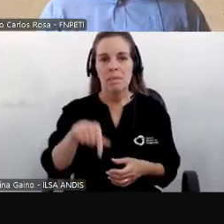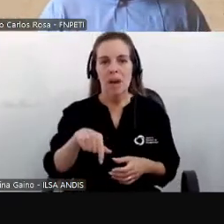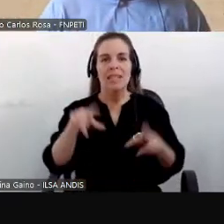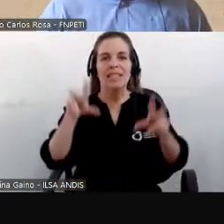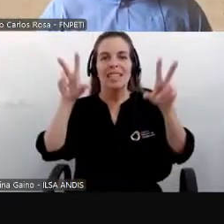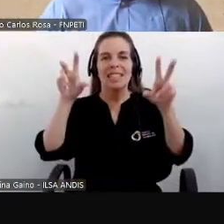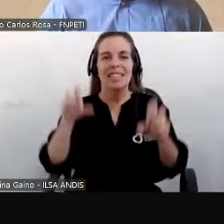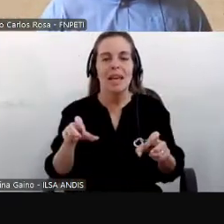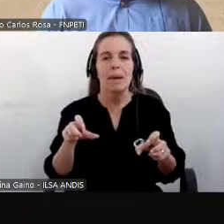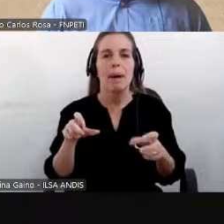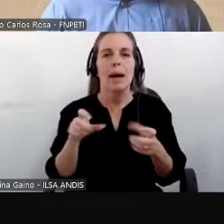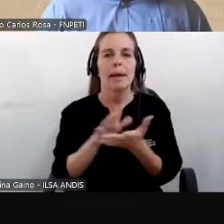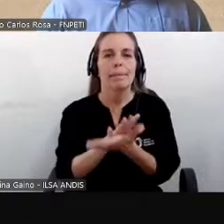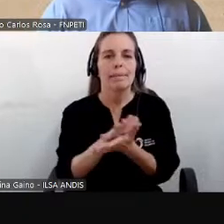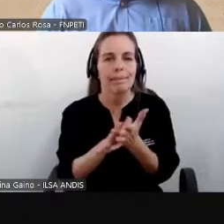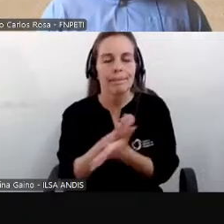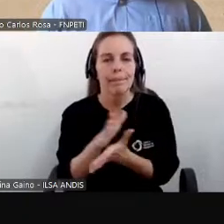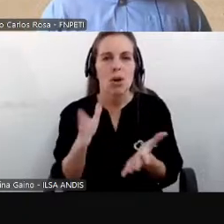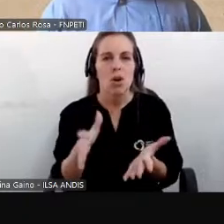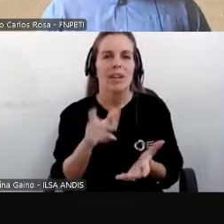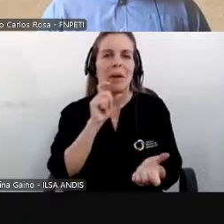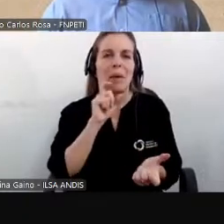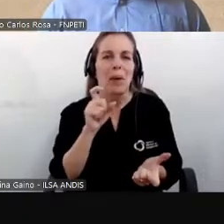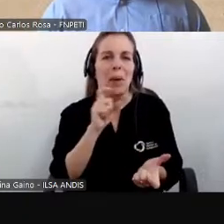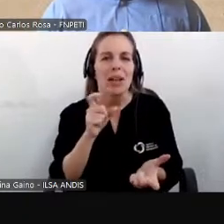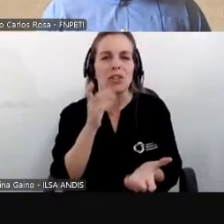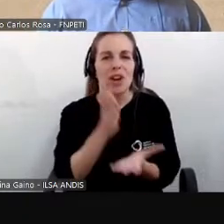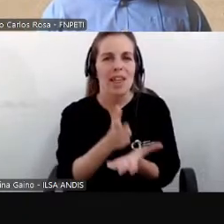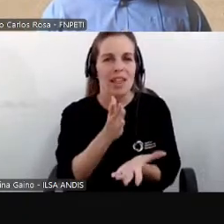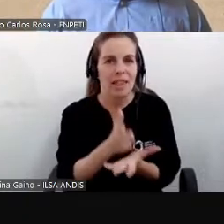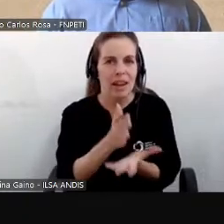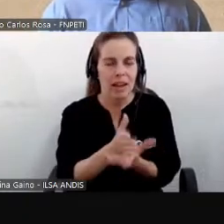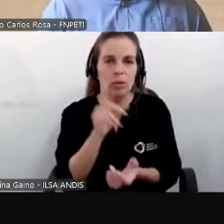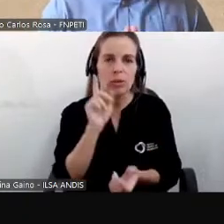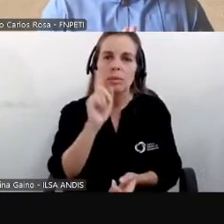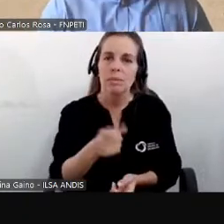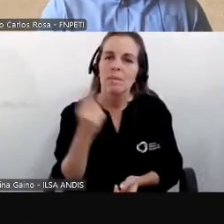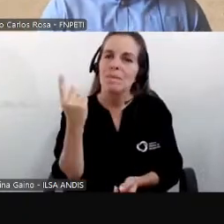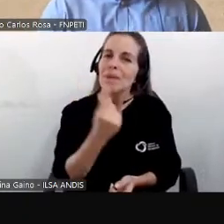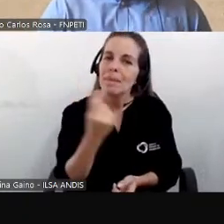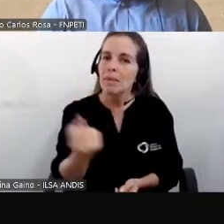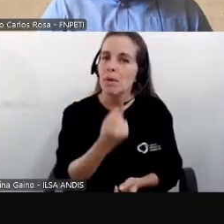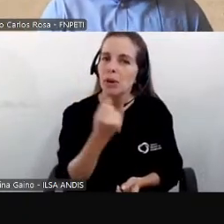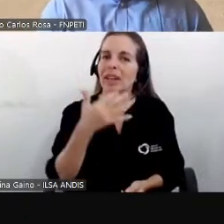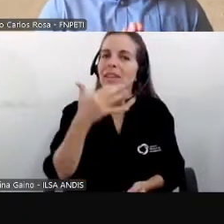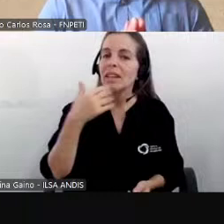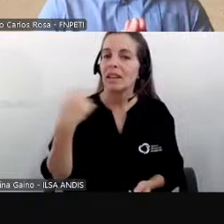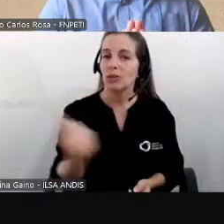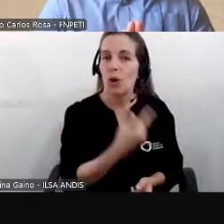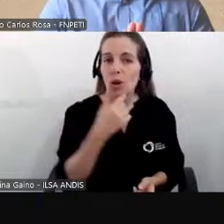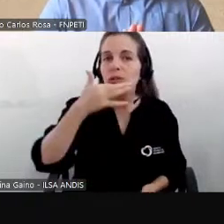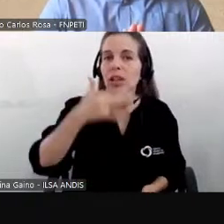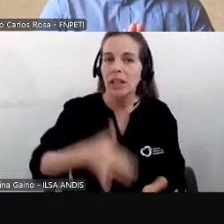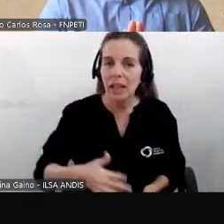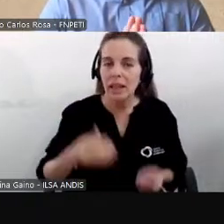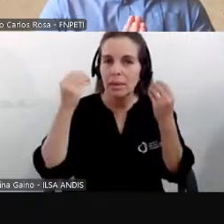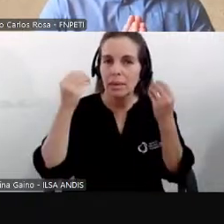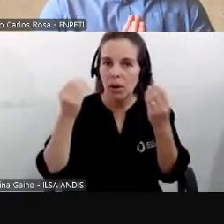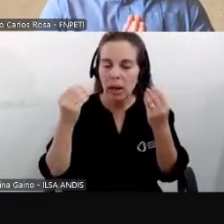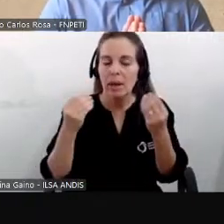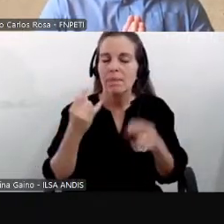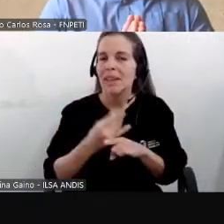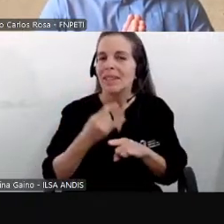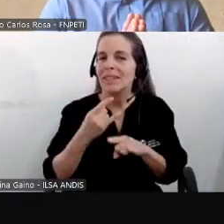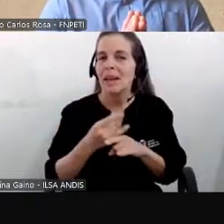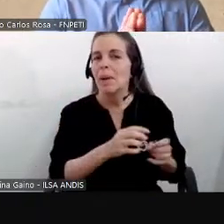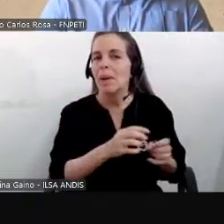two approaches to address this type of violations. First and foremost, it is important to